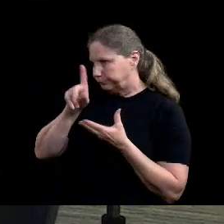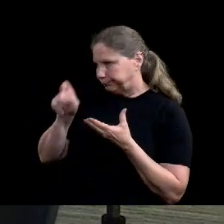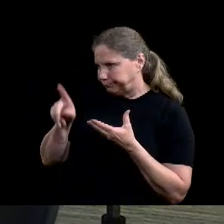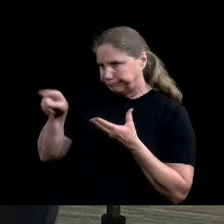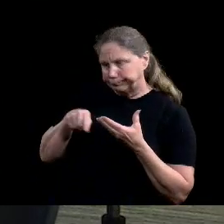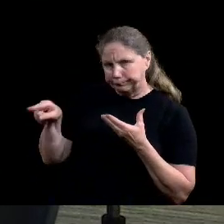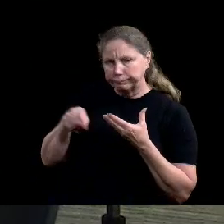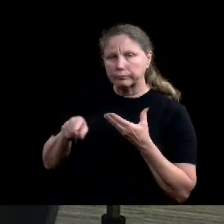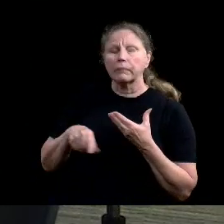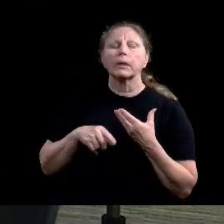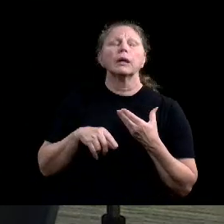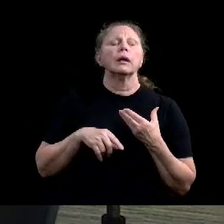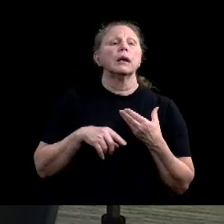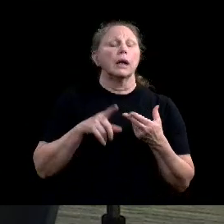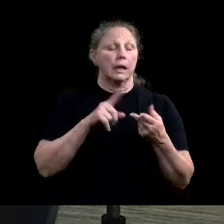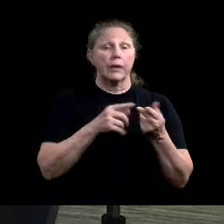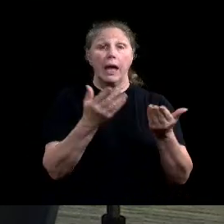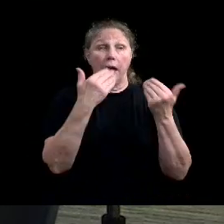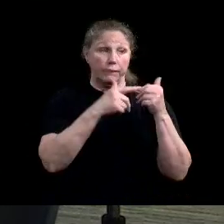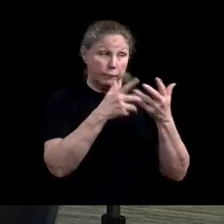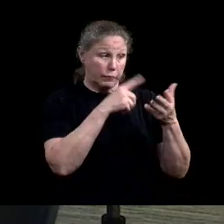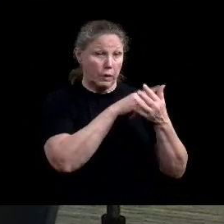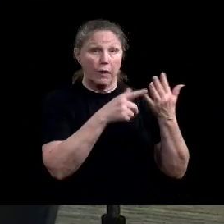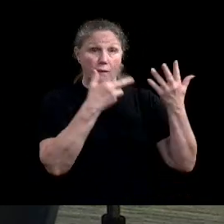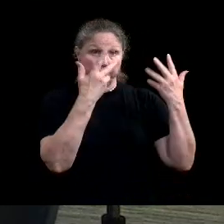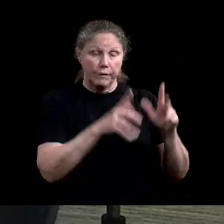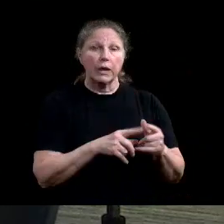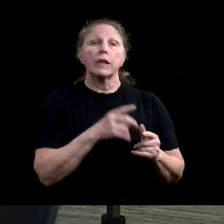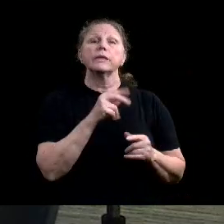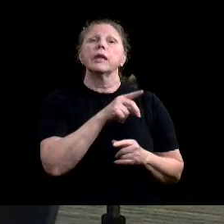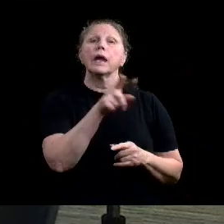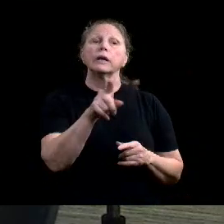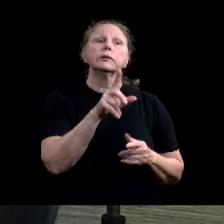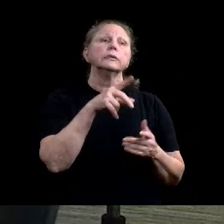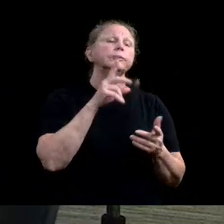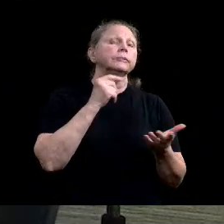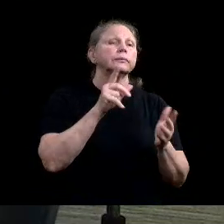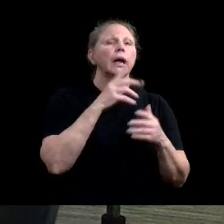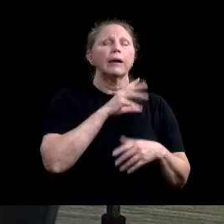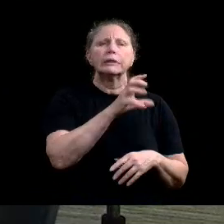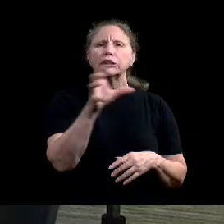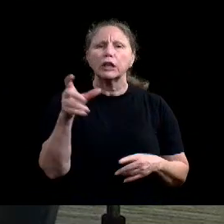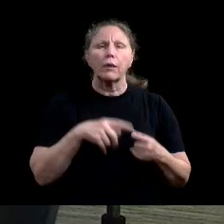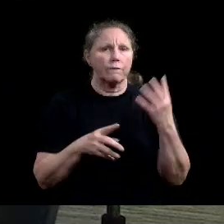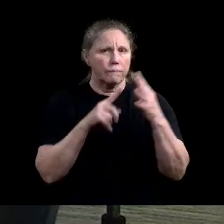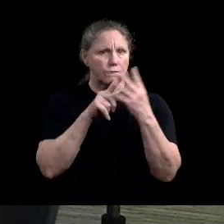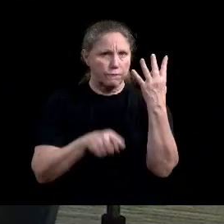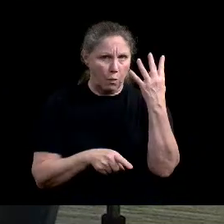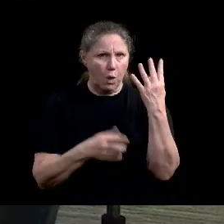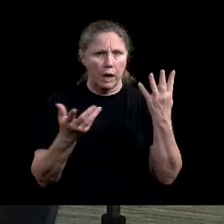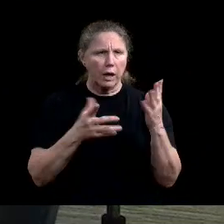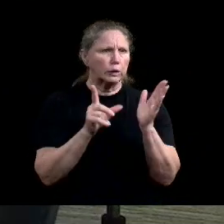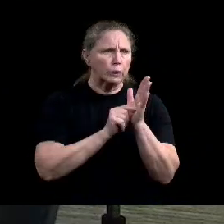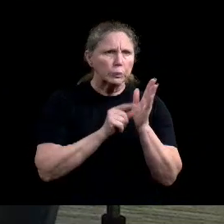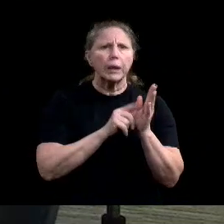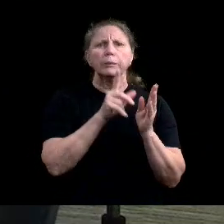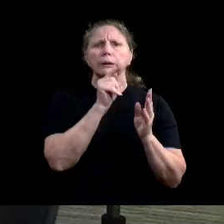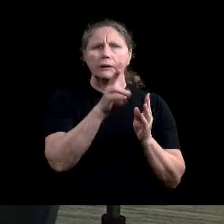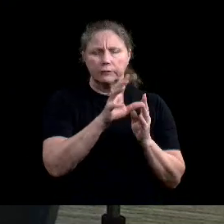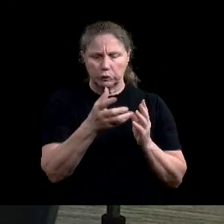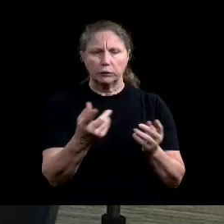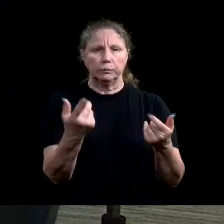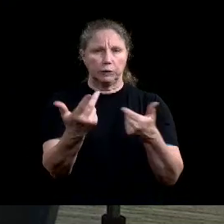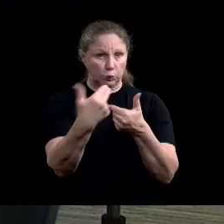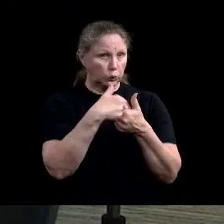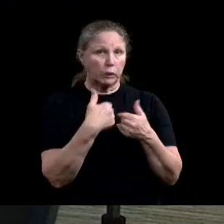we'll then open it to questions from the media. We have 4 media representatives on the telephone here. We have those there, and they're keeping